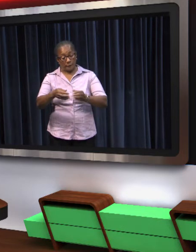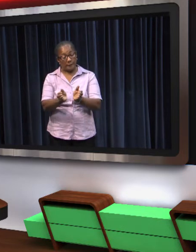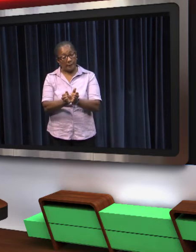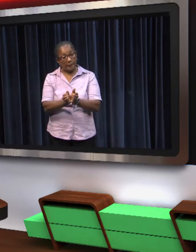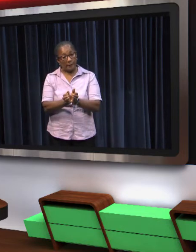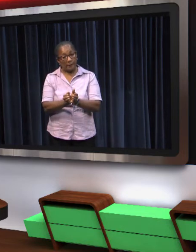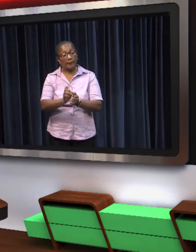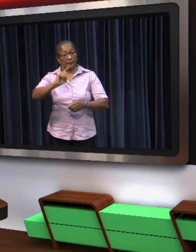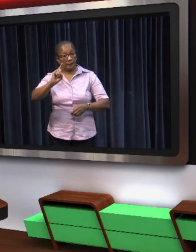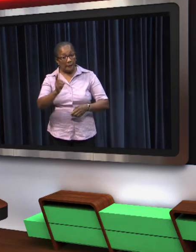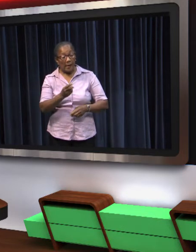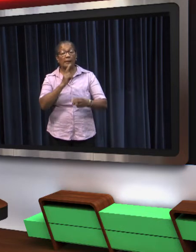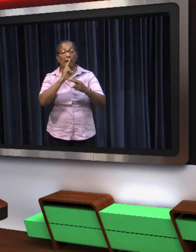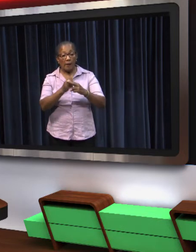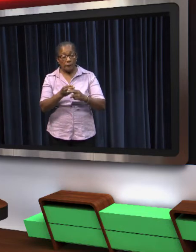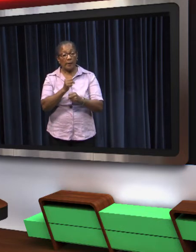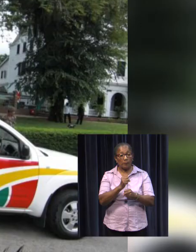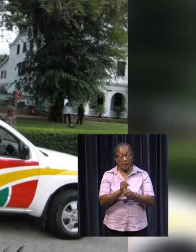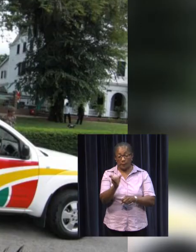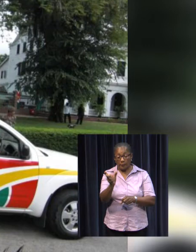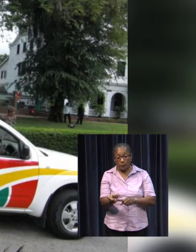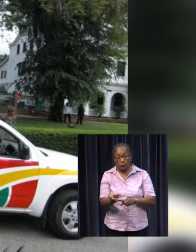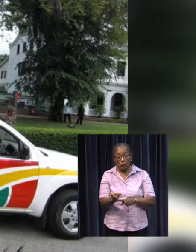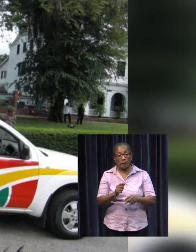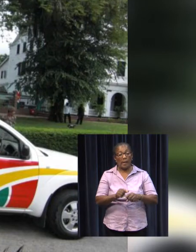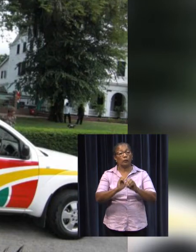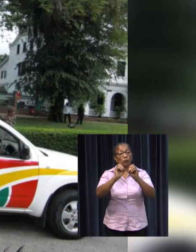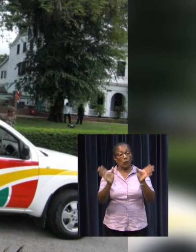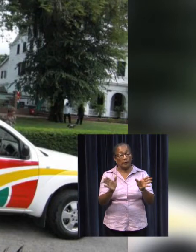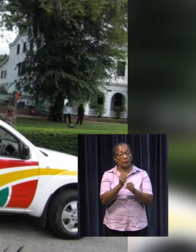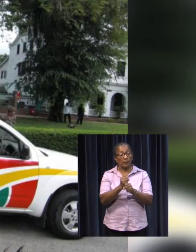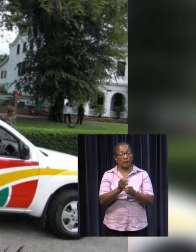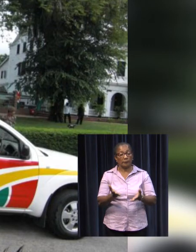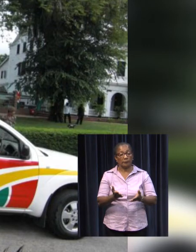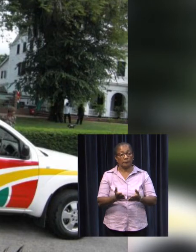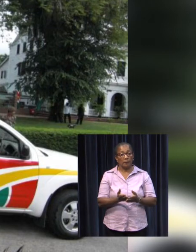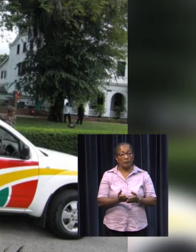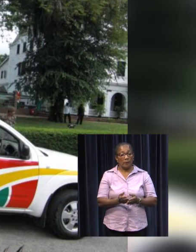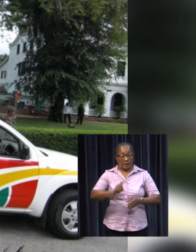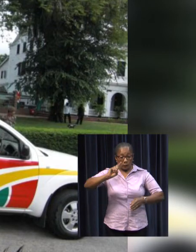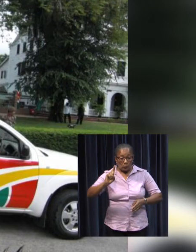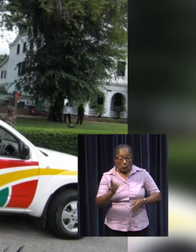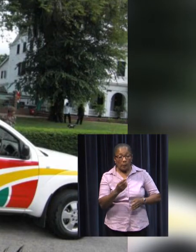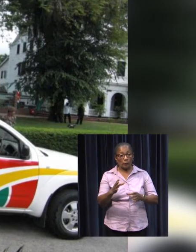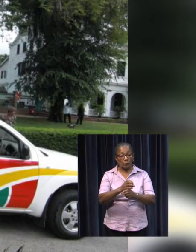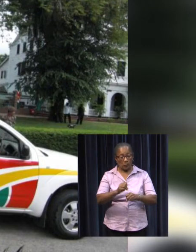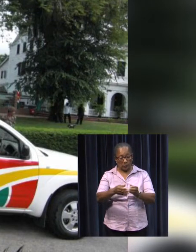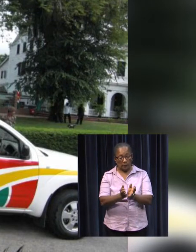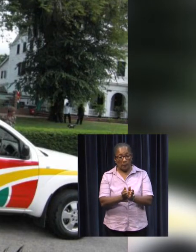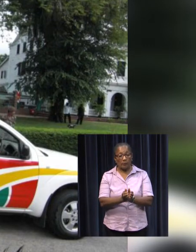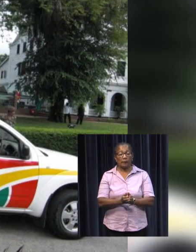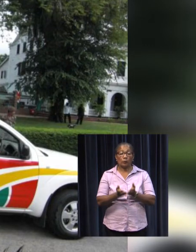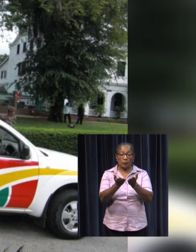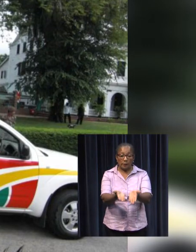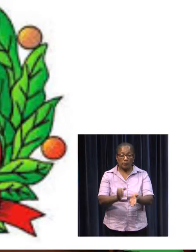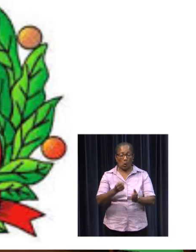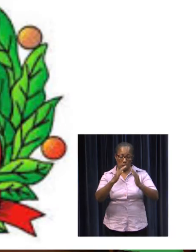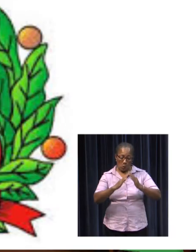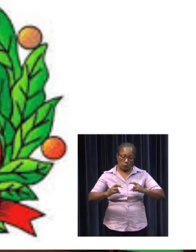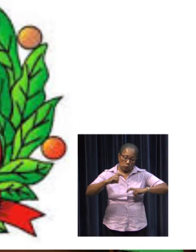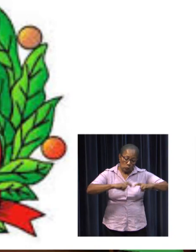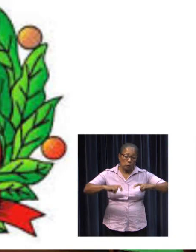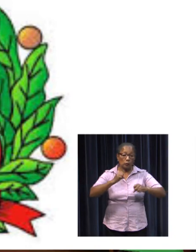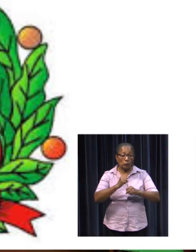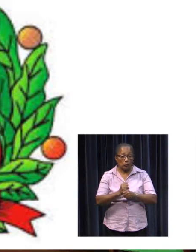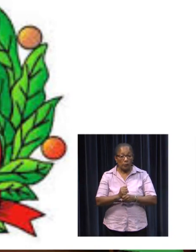after which the agreements are then made personally and clearly. The quick response team that makes home visits on behalf